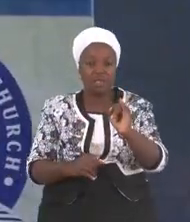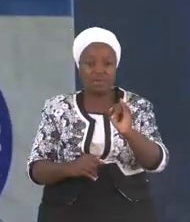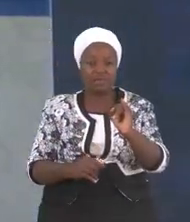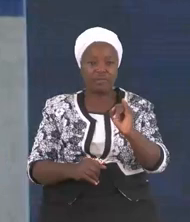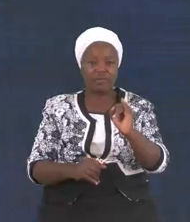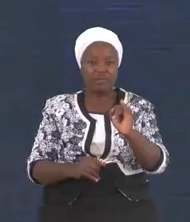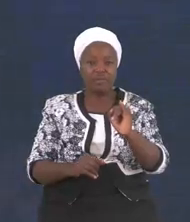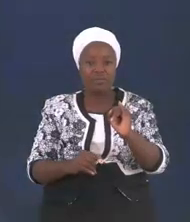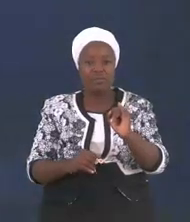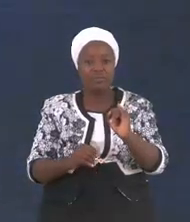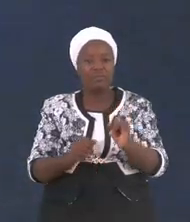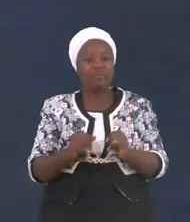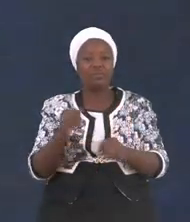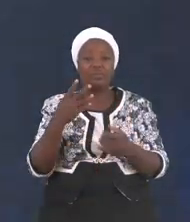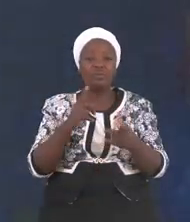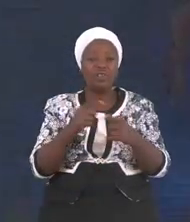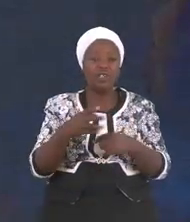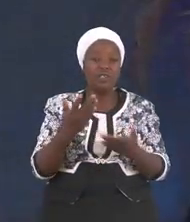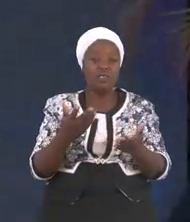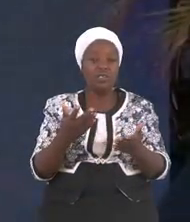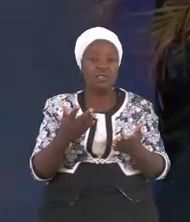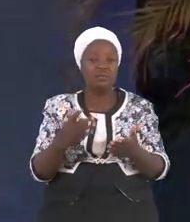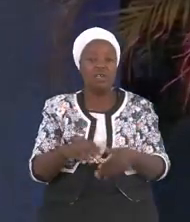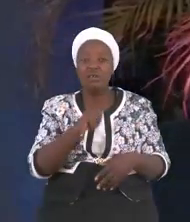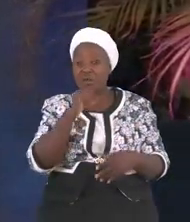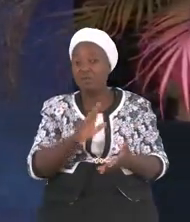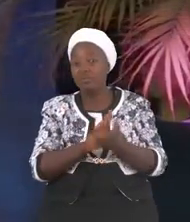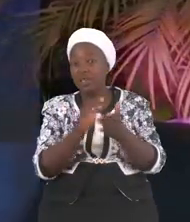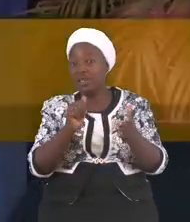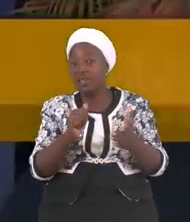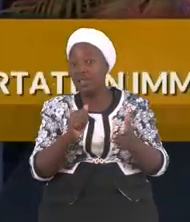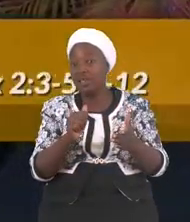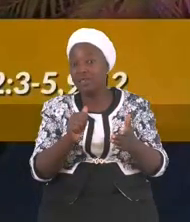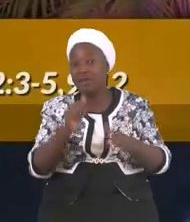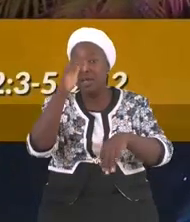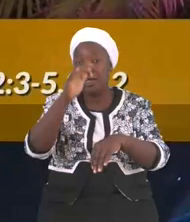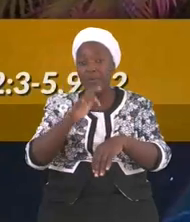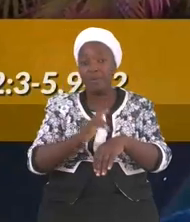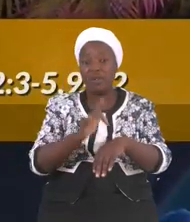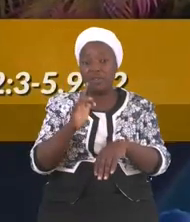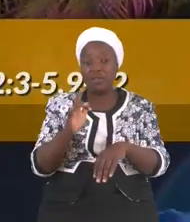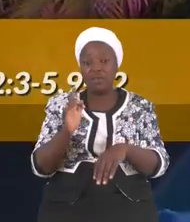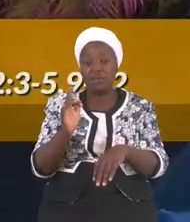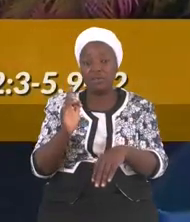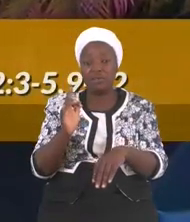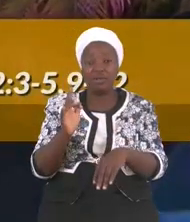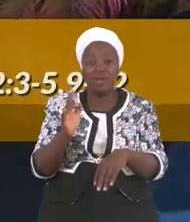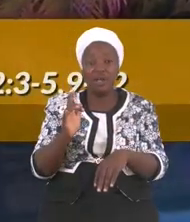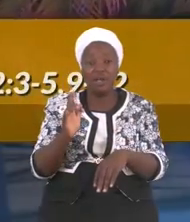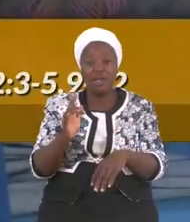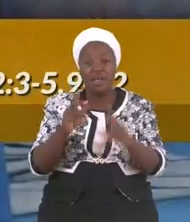Incredible impartation immediate. Incredible. What's going to happen to you